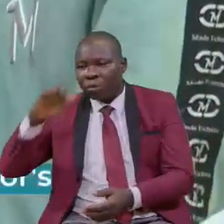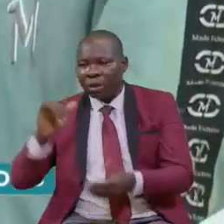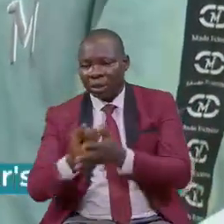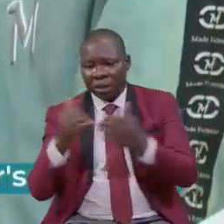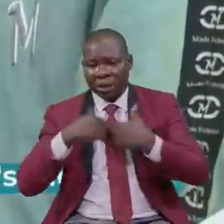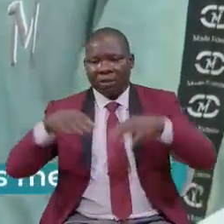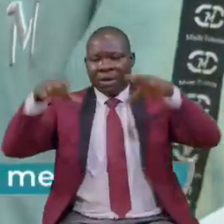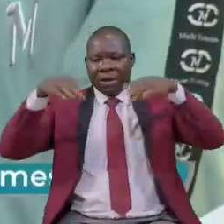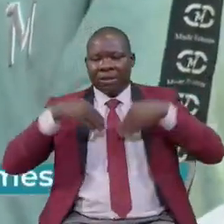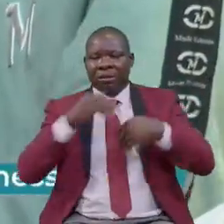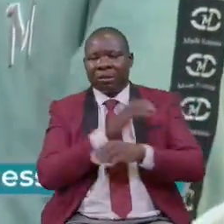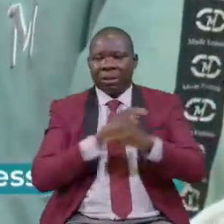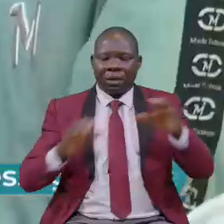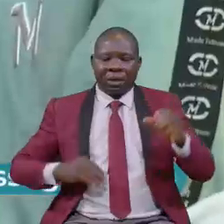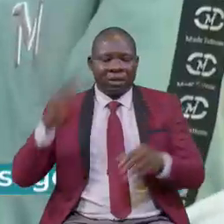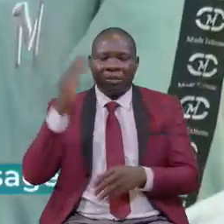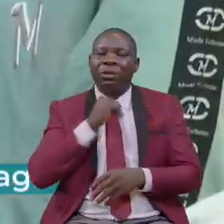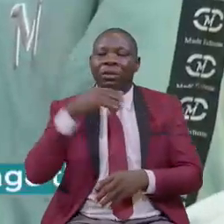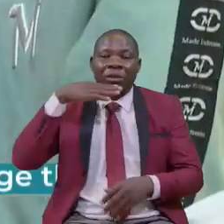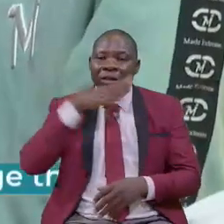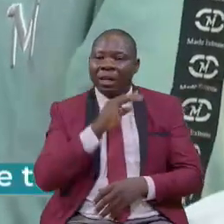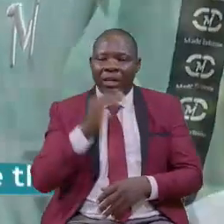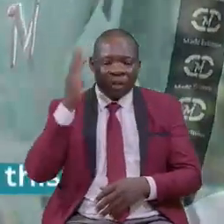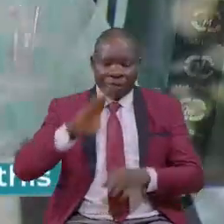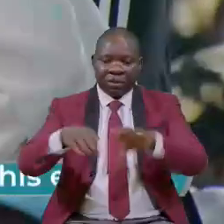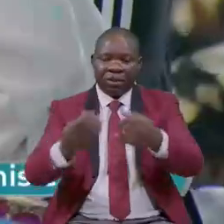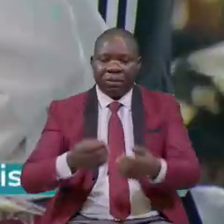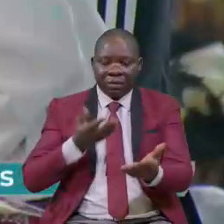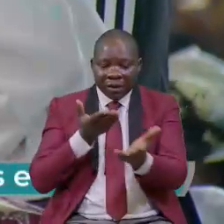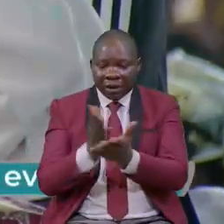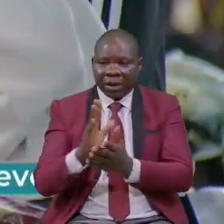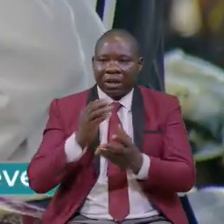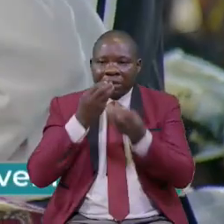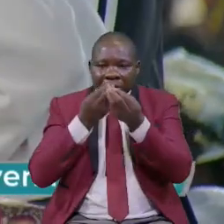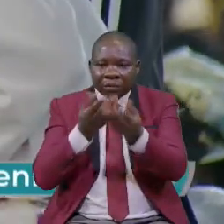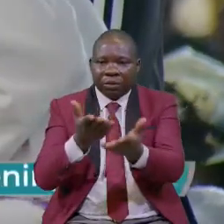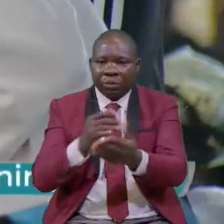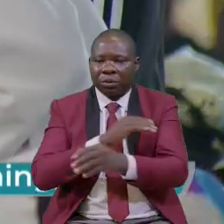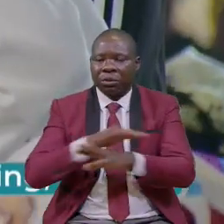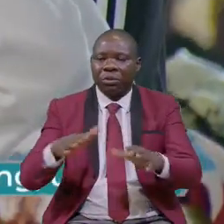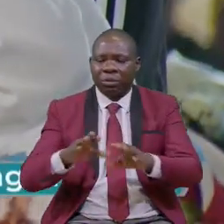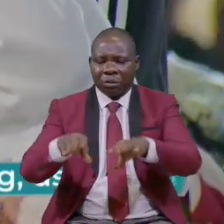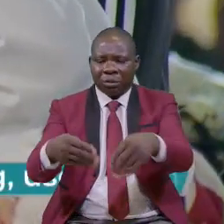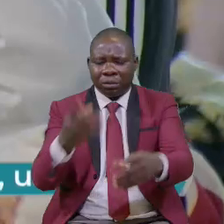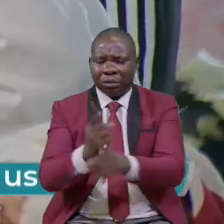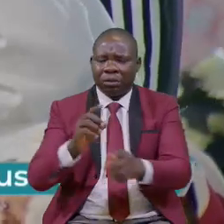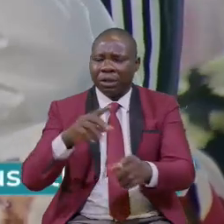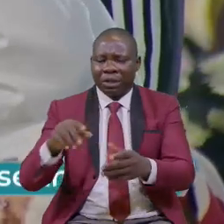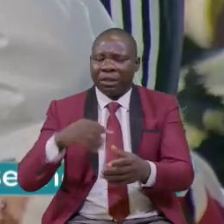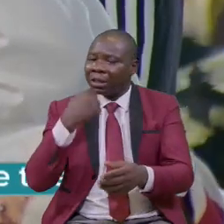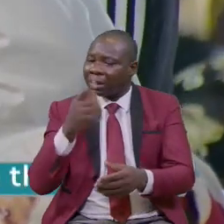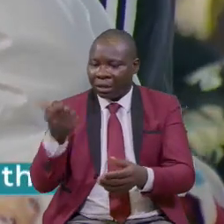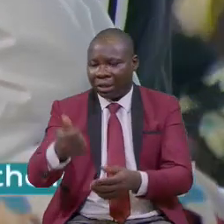Christ will give correct information. Don't just give anything. Just